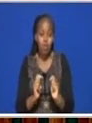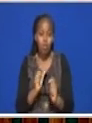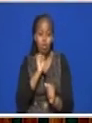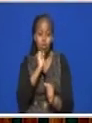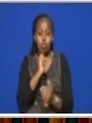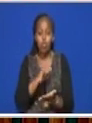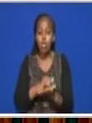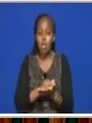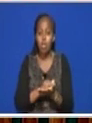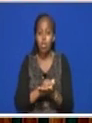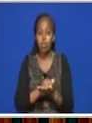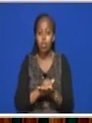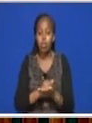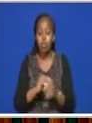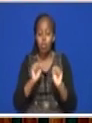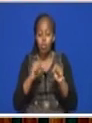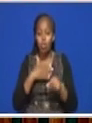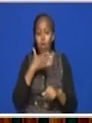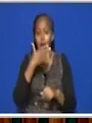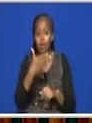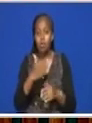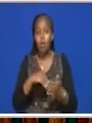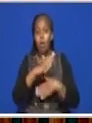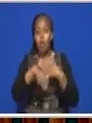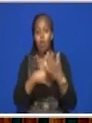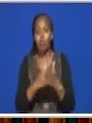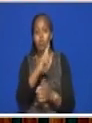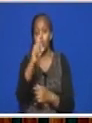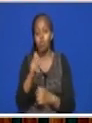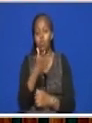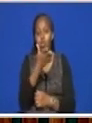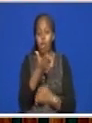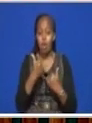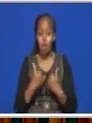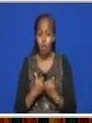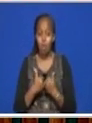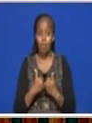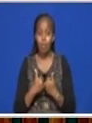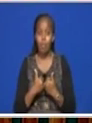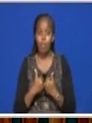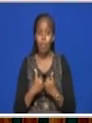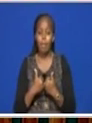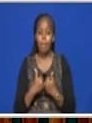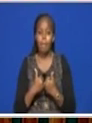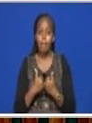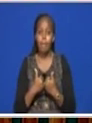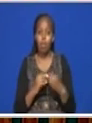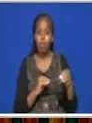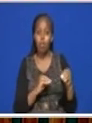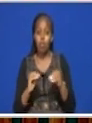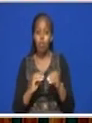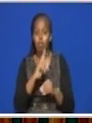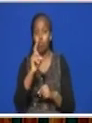to infer and answer next questions from what we have here. Now, very first, I want us to look at our first question